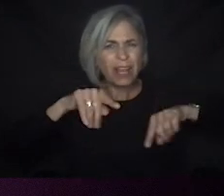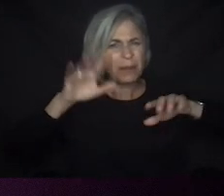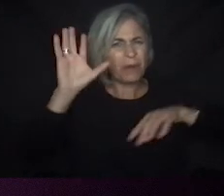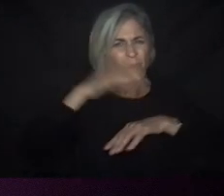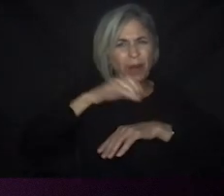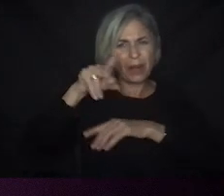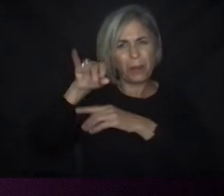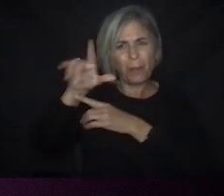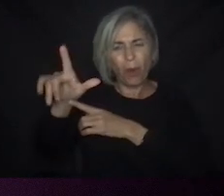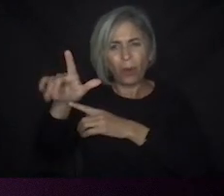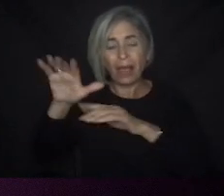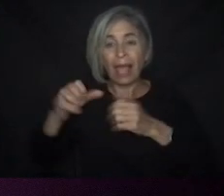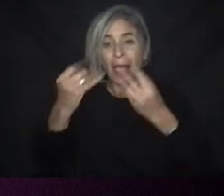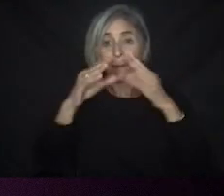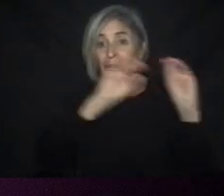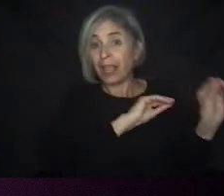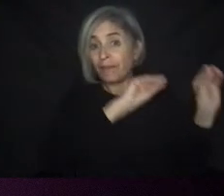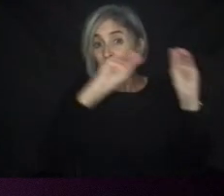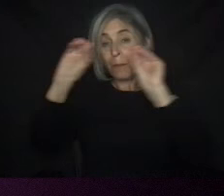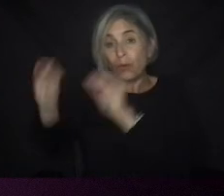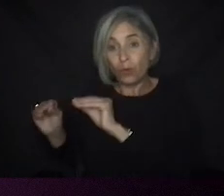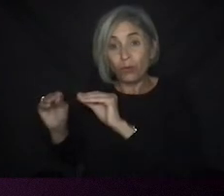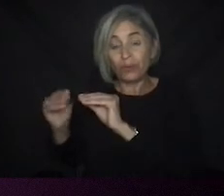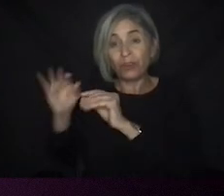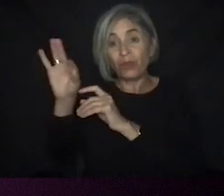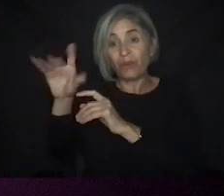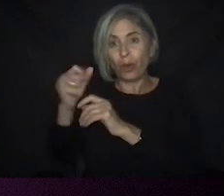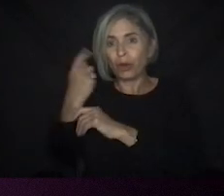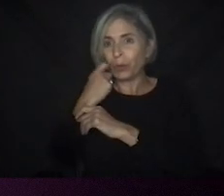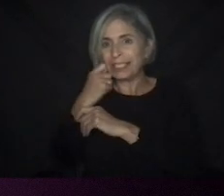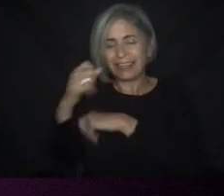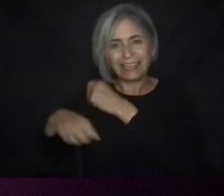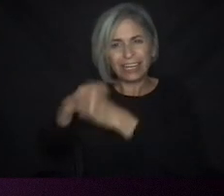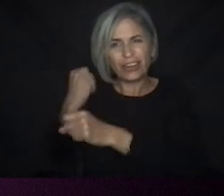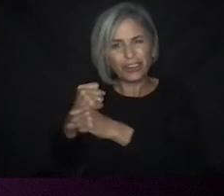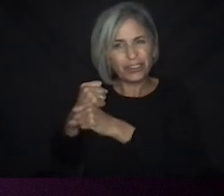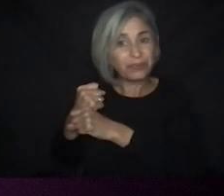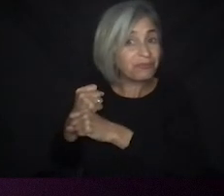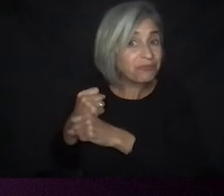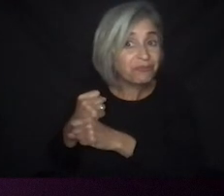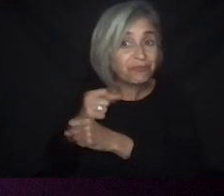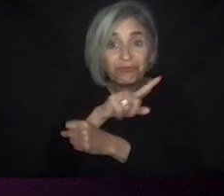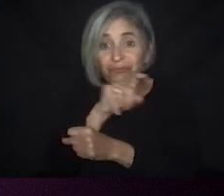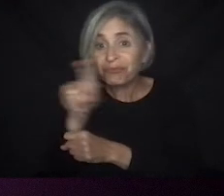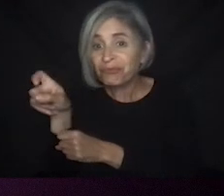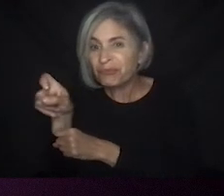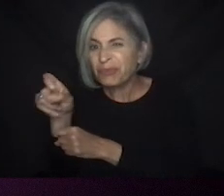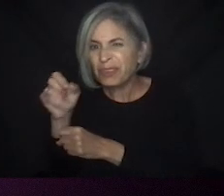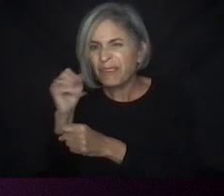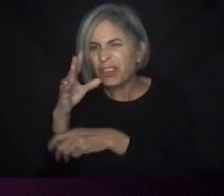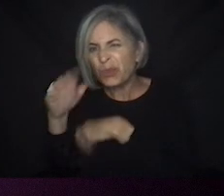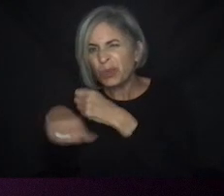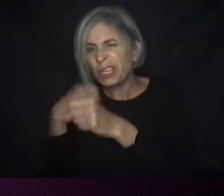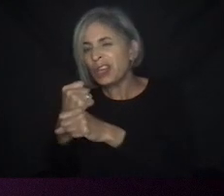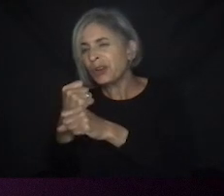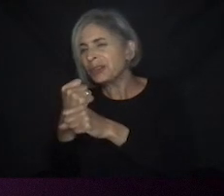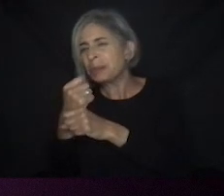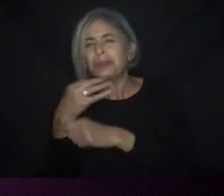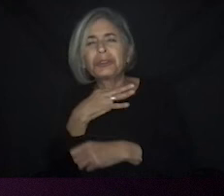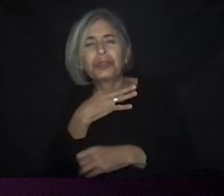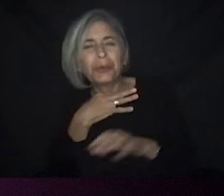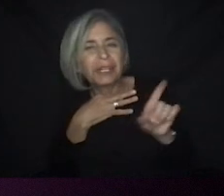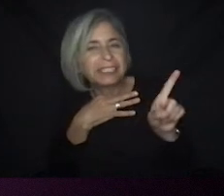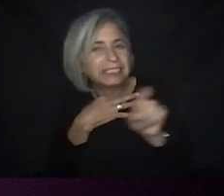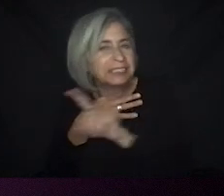many have moved to Florida in recent years? And recent can be relative. In the last couple years. I'm just curious. All